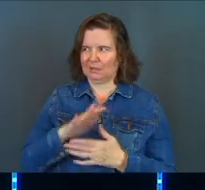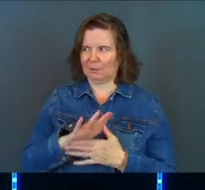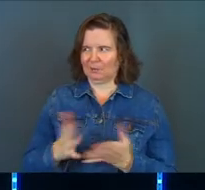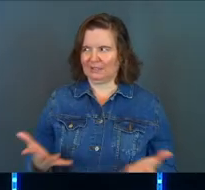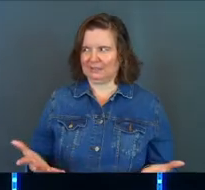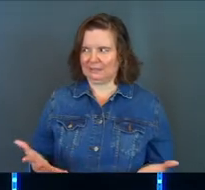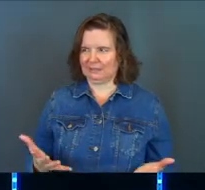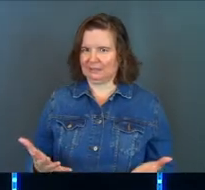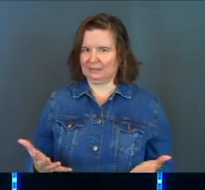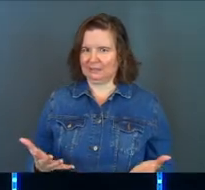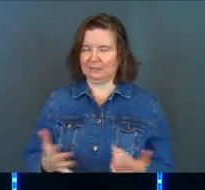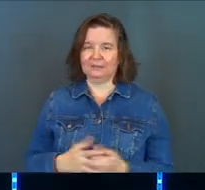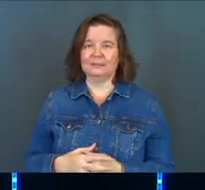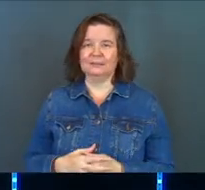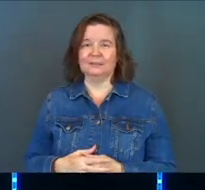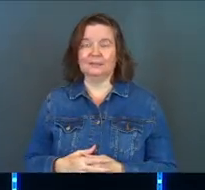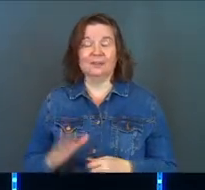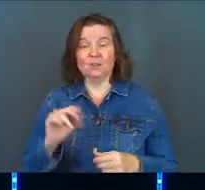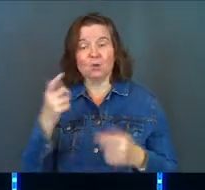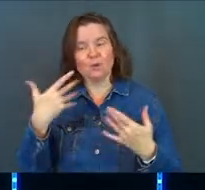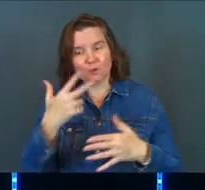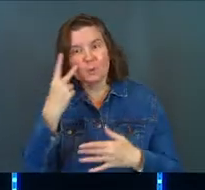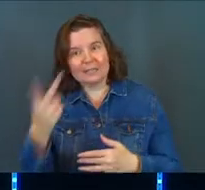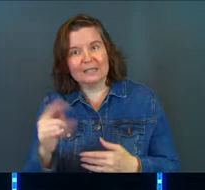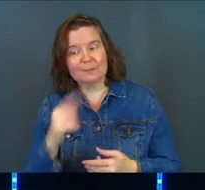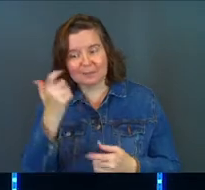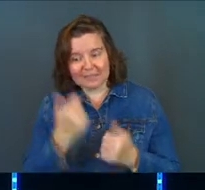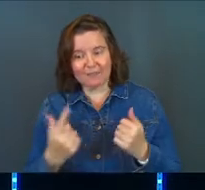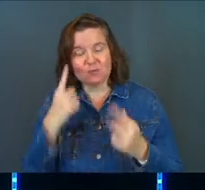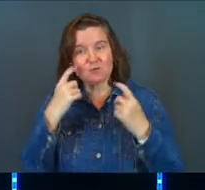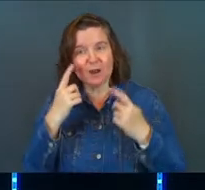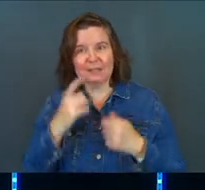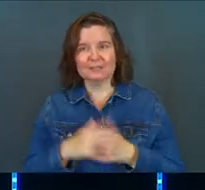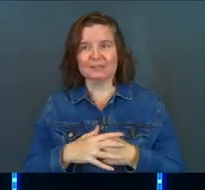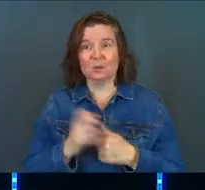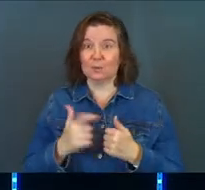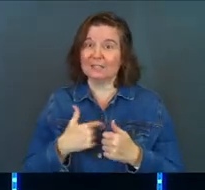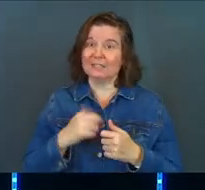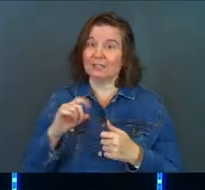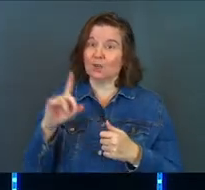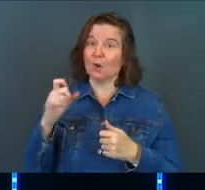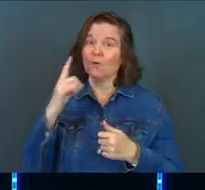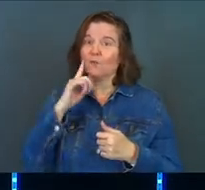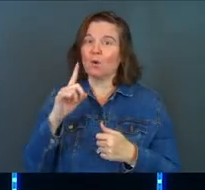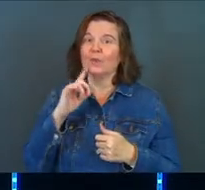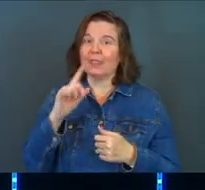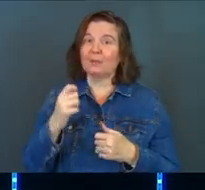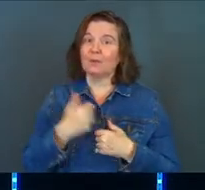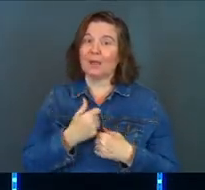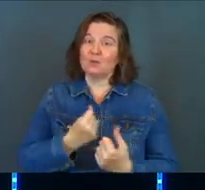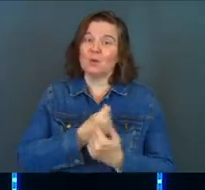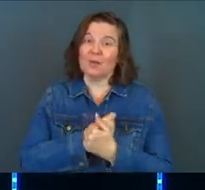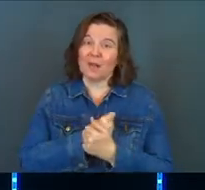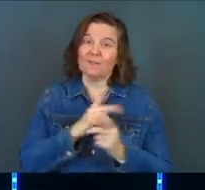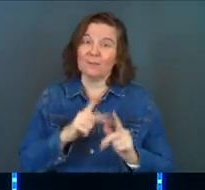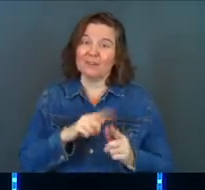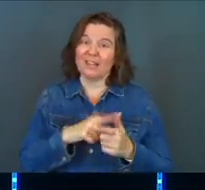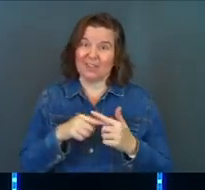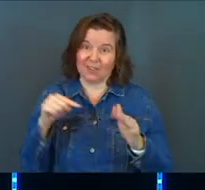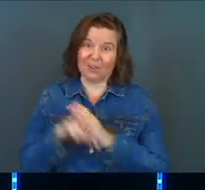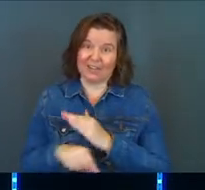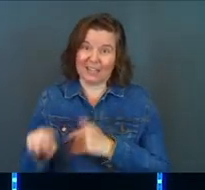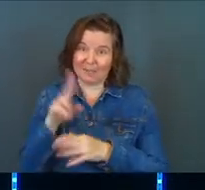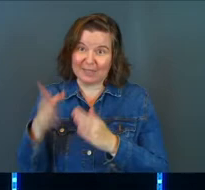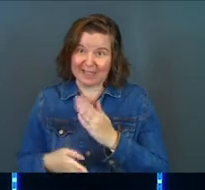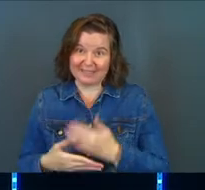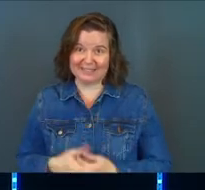movie? No, you got to go see it because everybody cries, which is code for they're going to make you love the person and they're going to kill